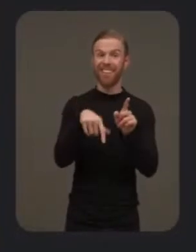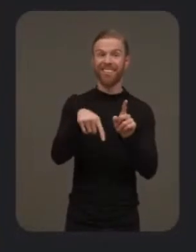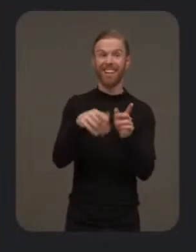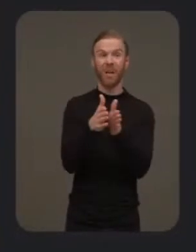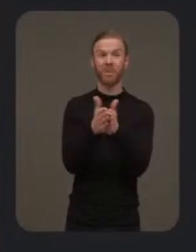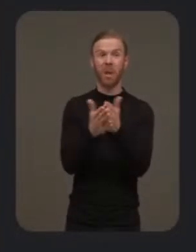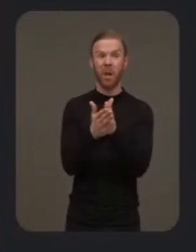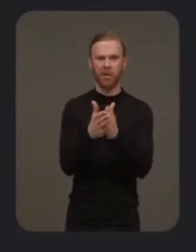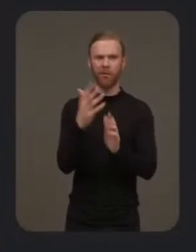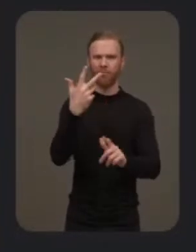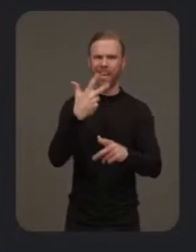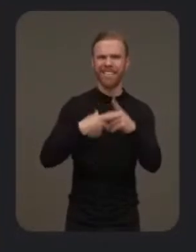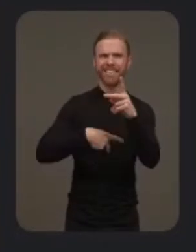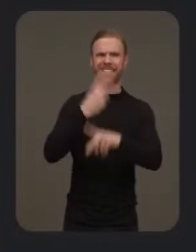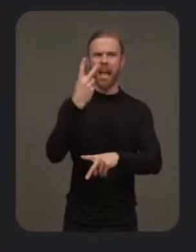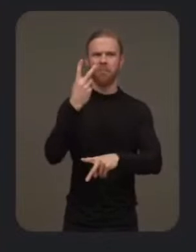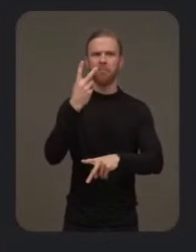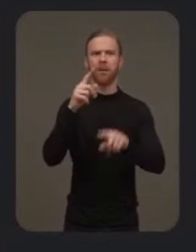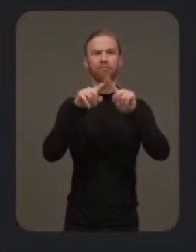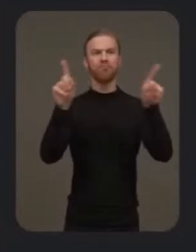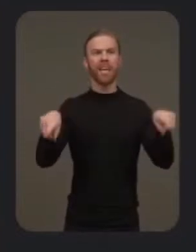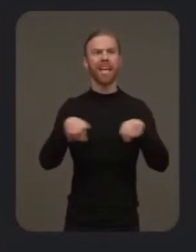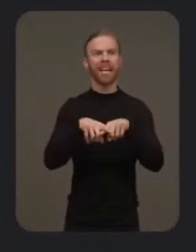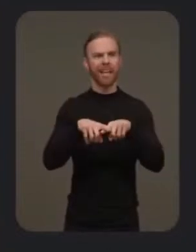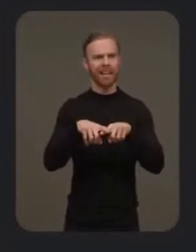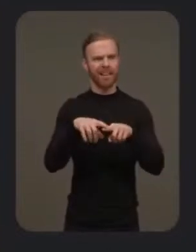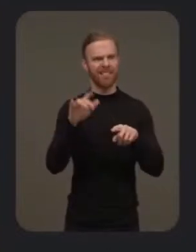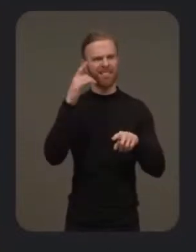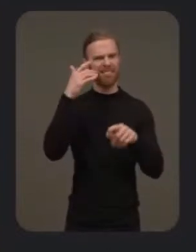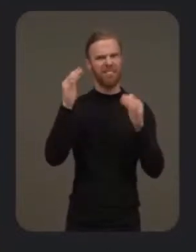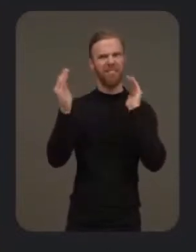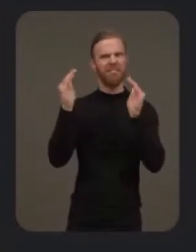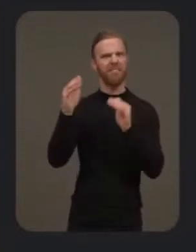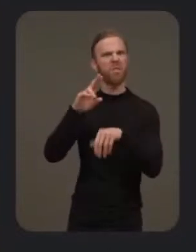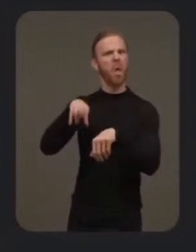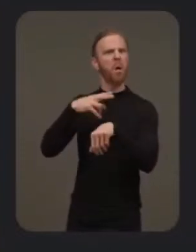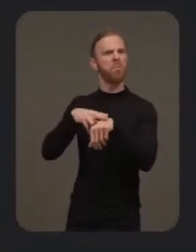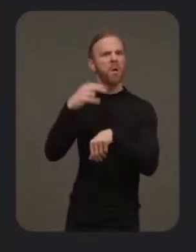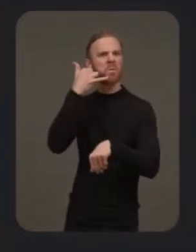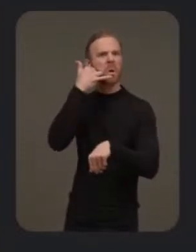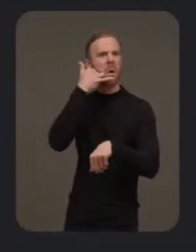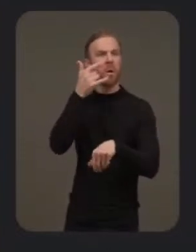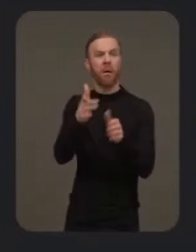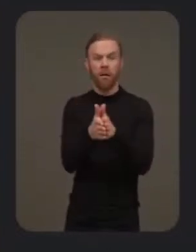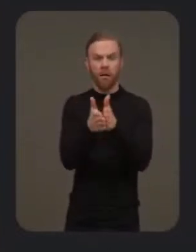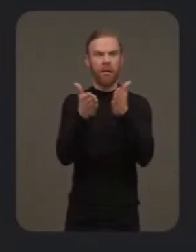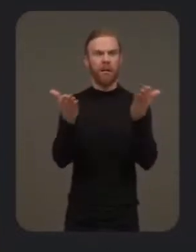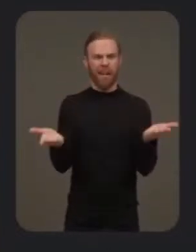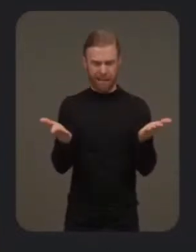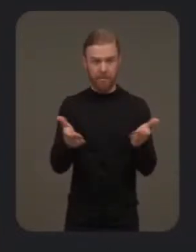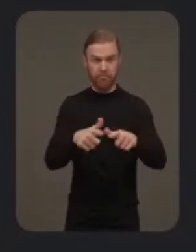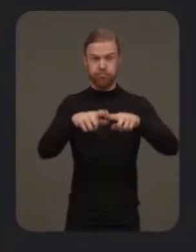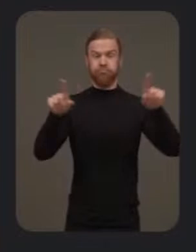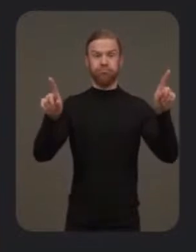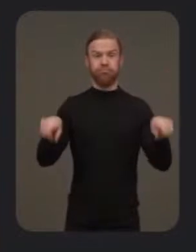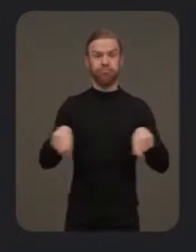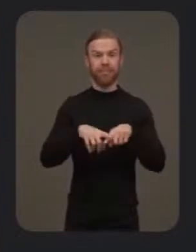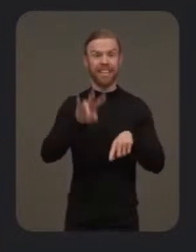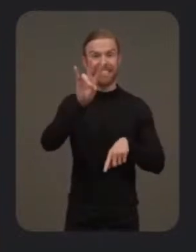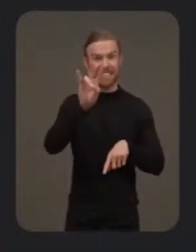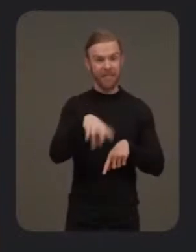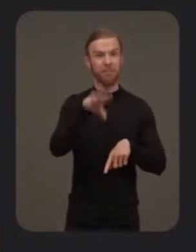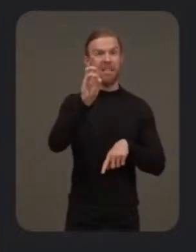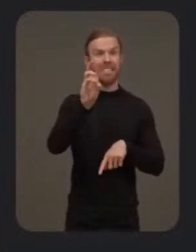3 times the screen space of a normal phone. You unfold it, and you're treated to an expansive